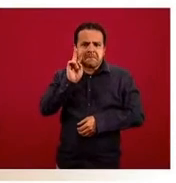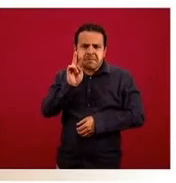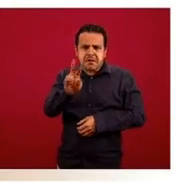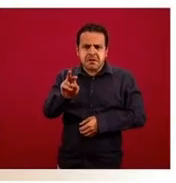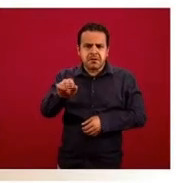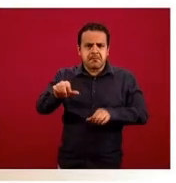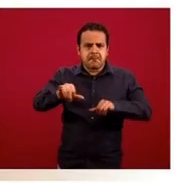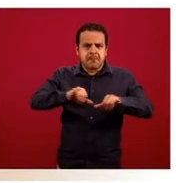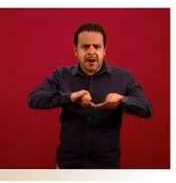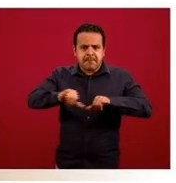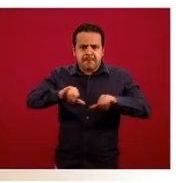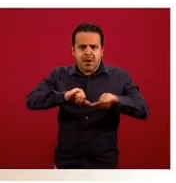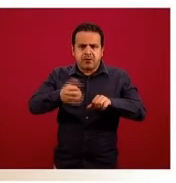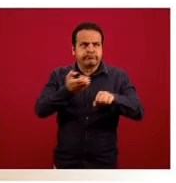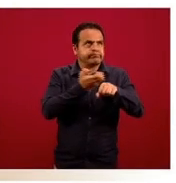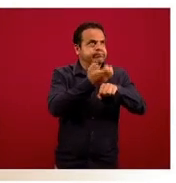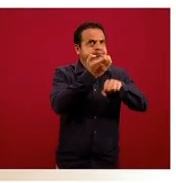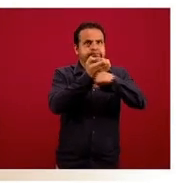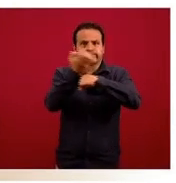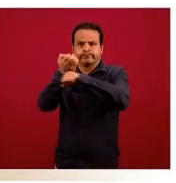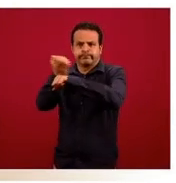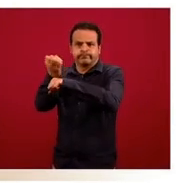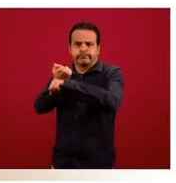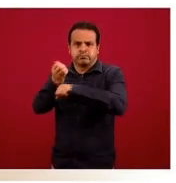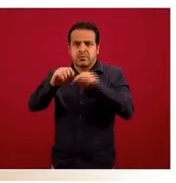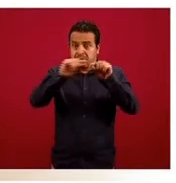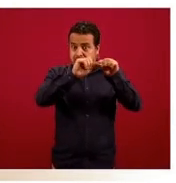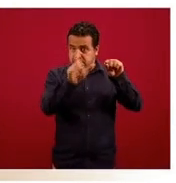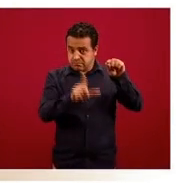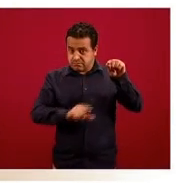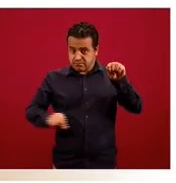official website of